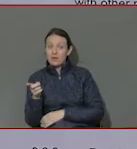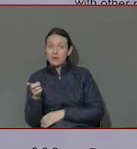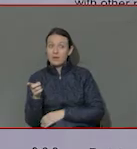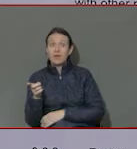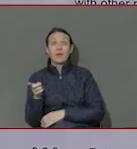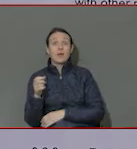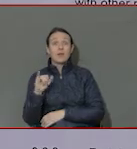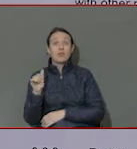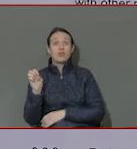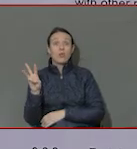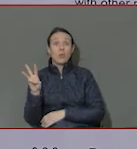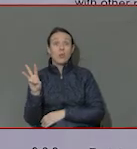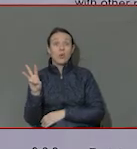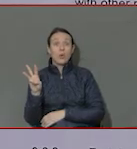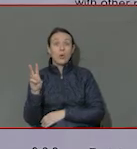is